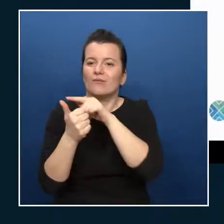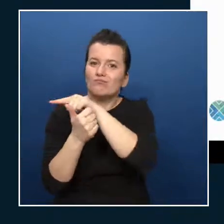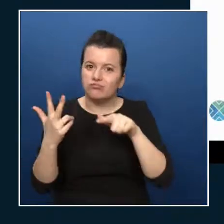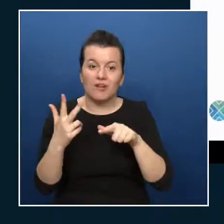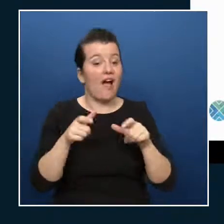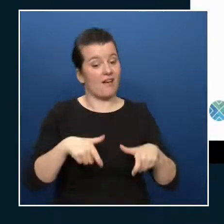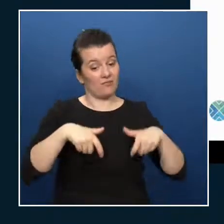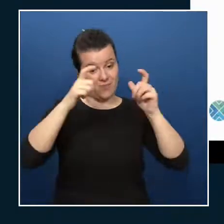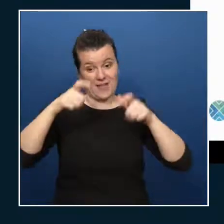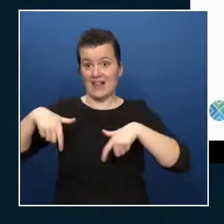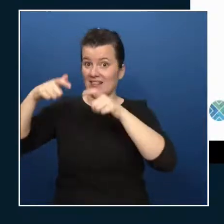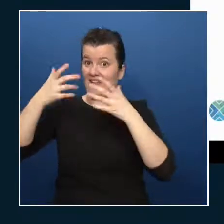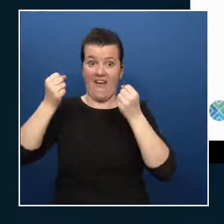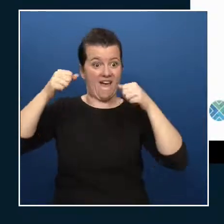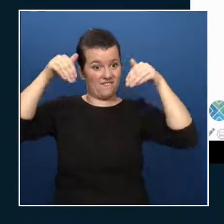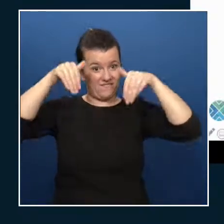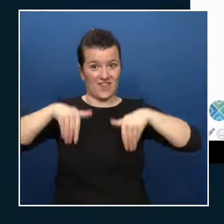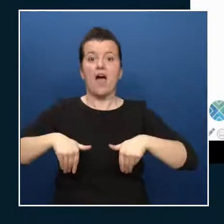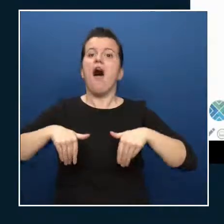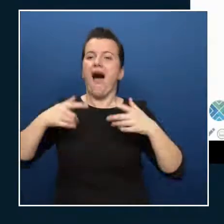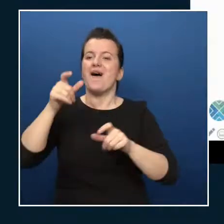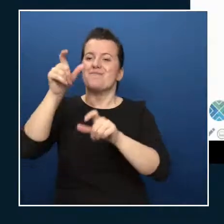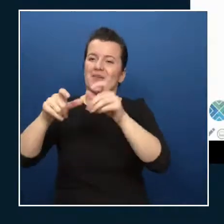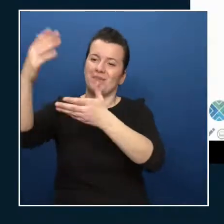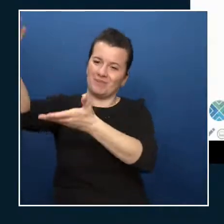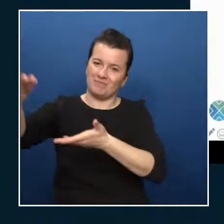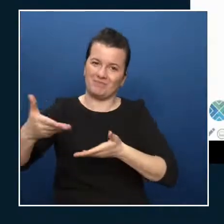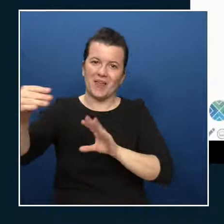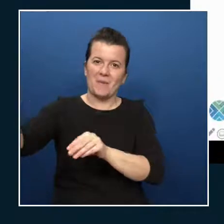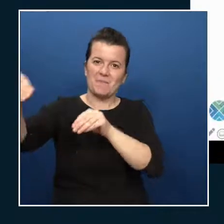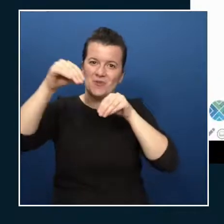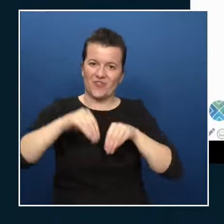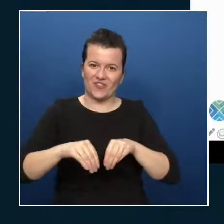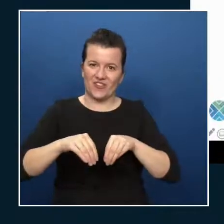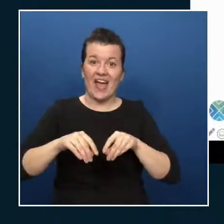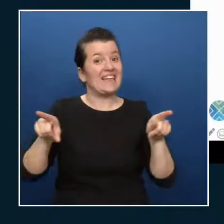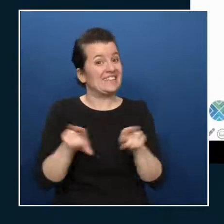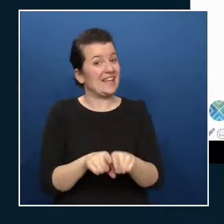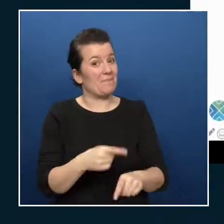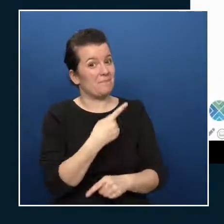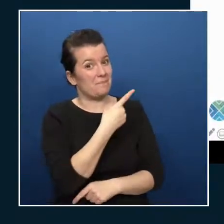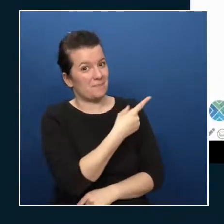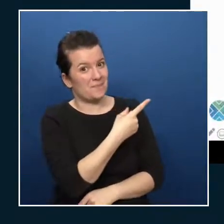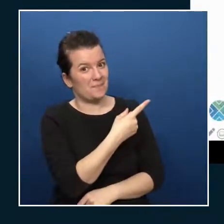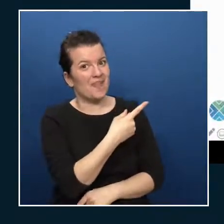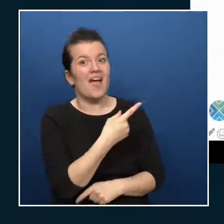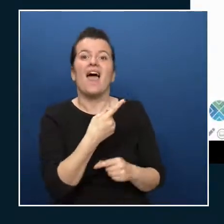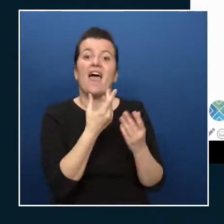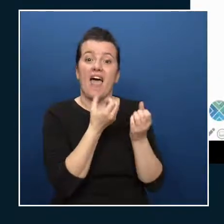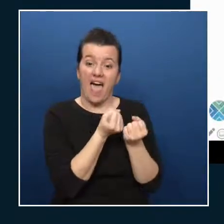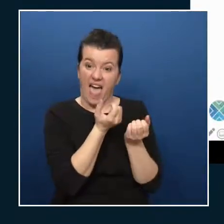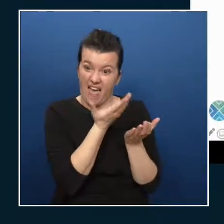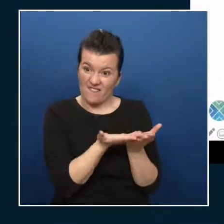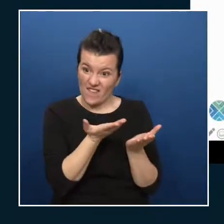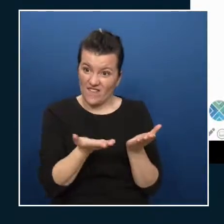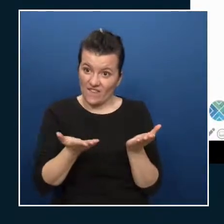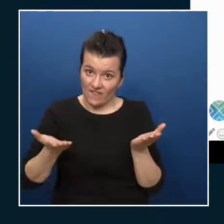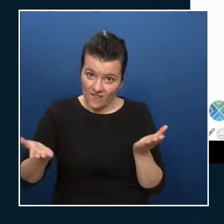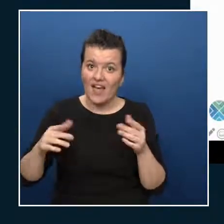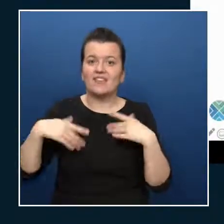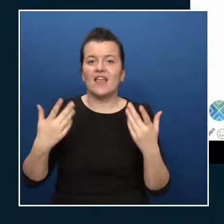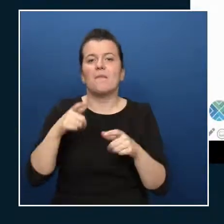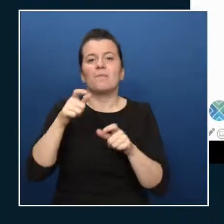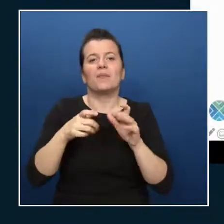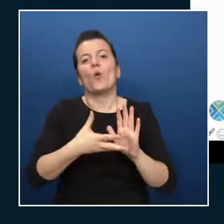So, and what you see here is like a landing zone subscription. This is one part of the landing zone